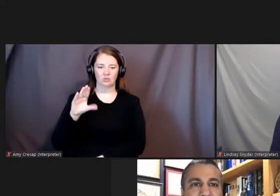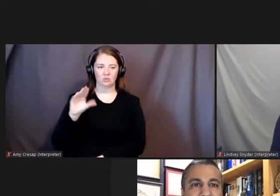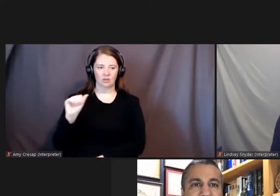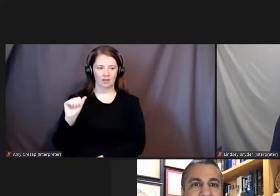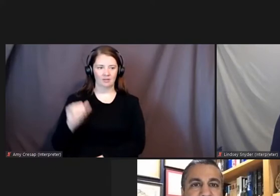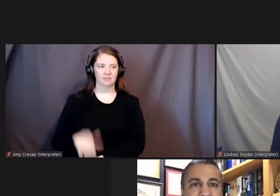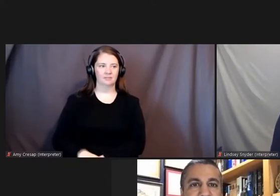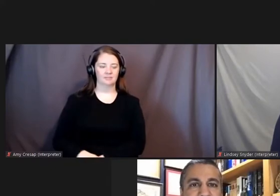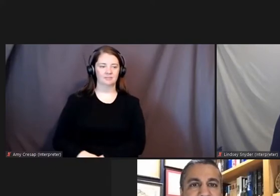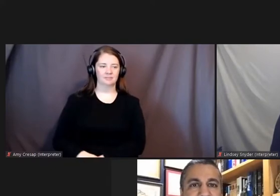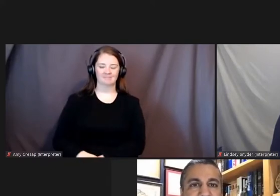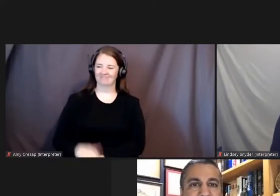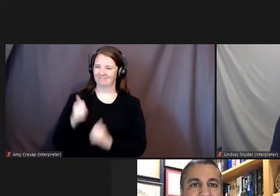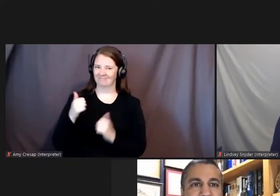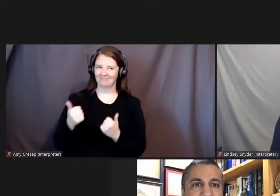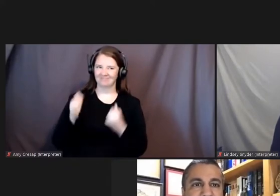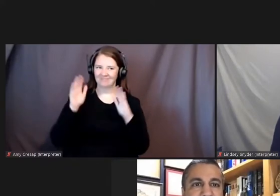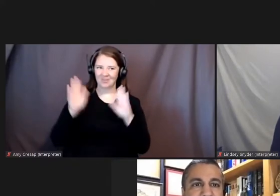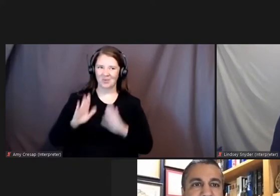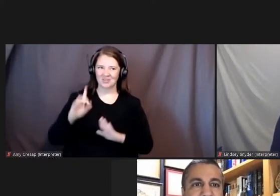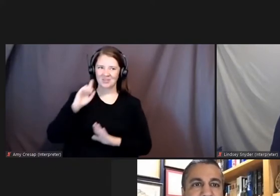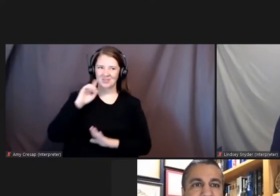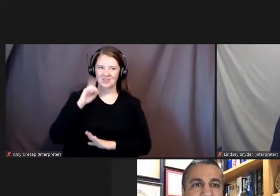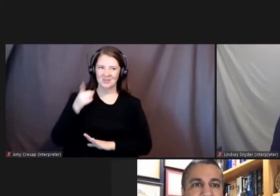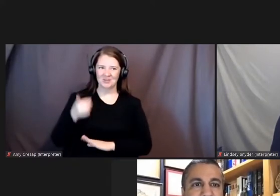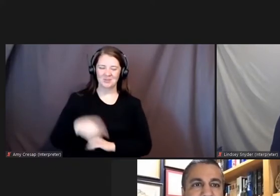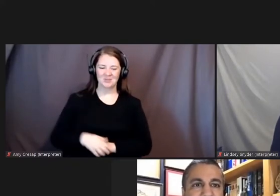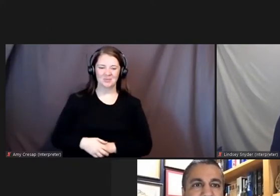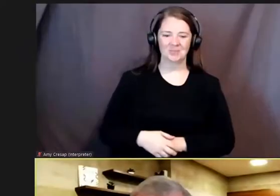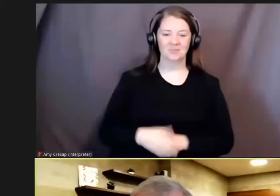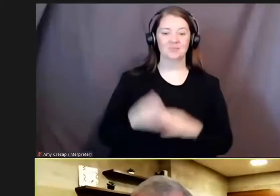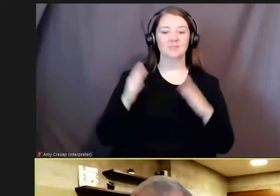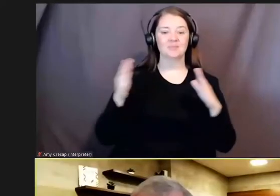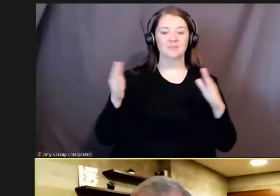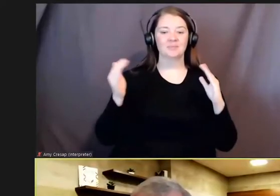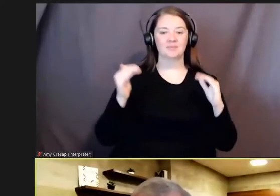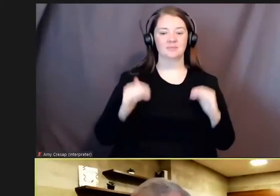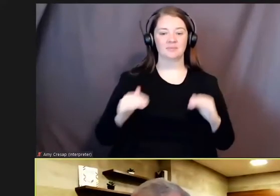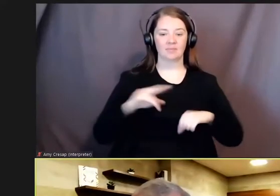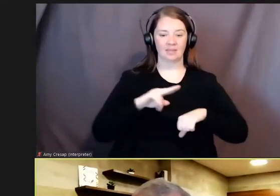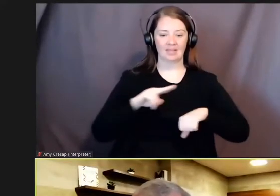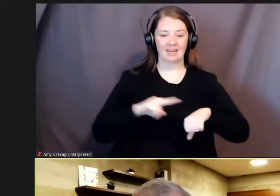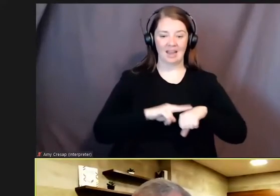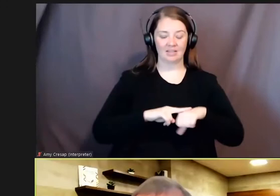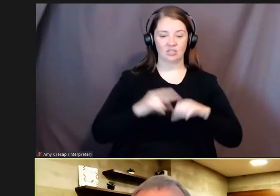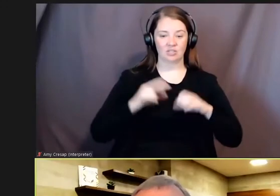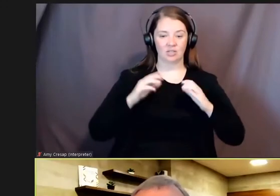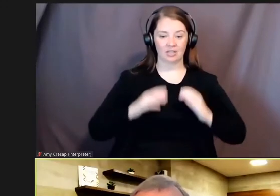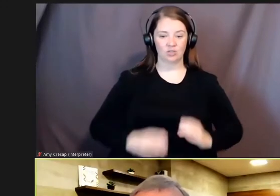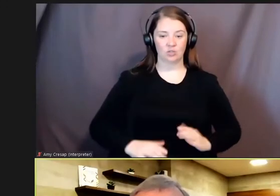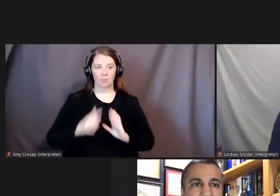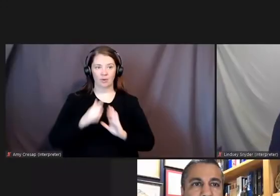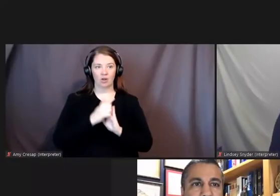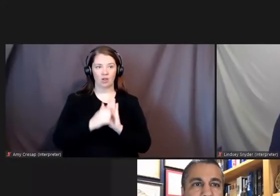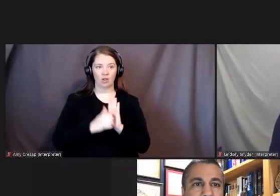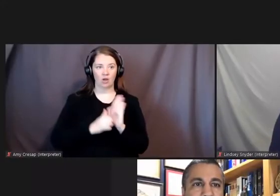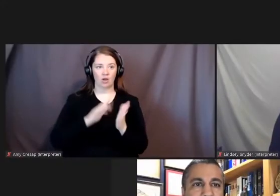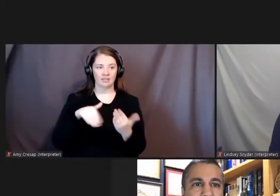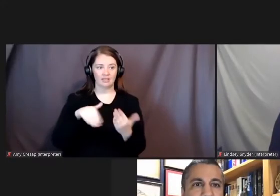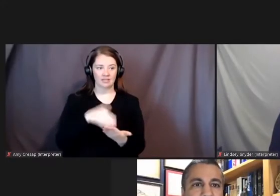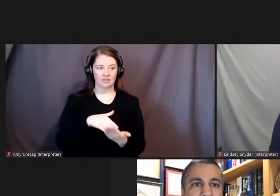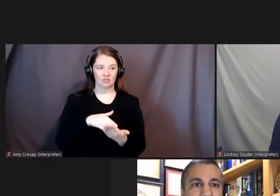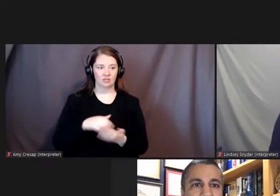Gotcha. Wonderful. Good to hear you. Good morning. Now, do we have anyone from the National Consumer Law Center?